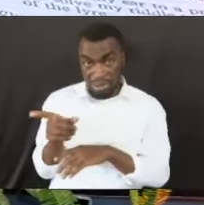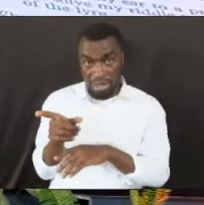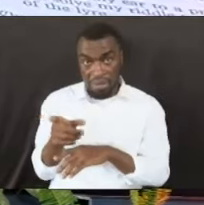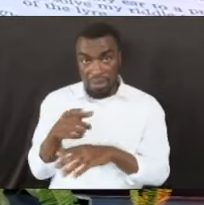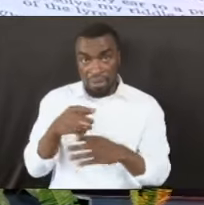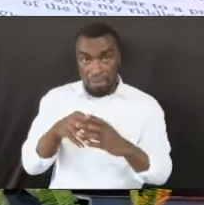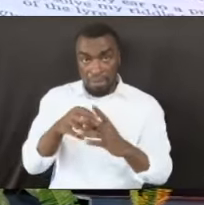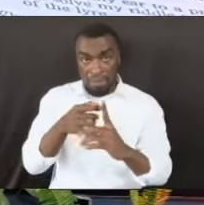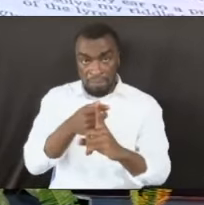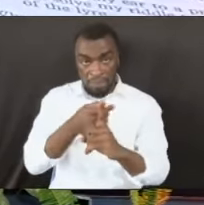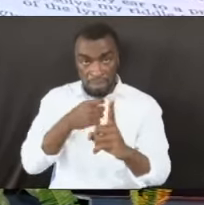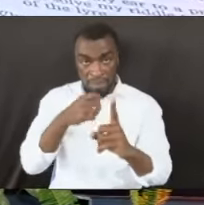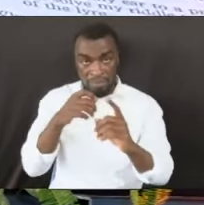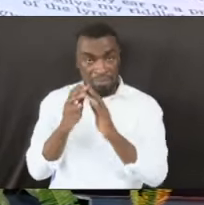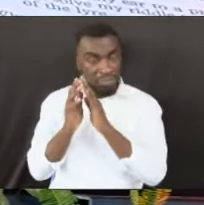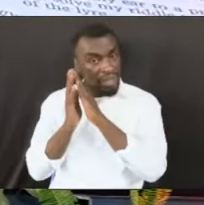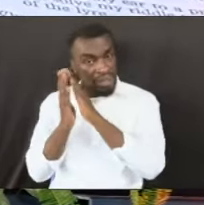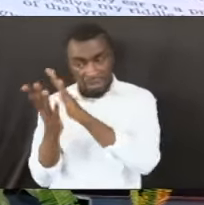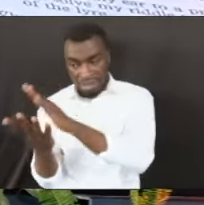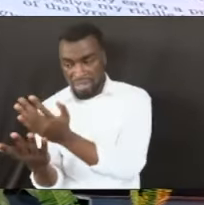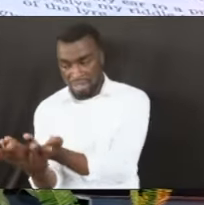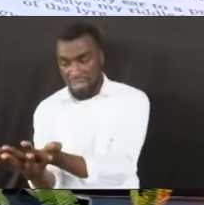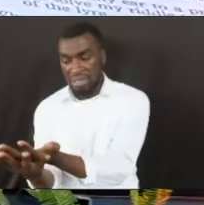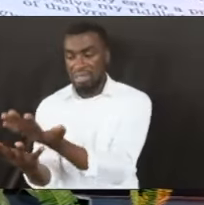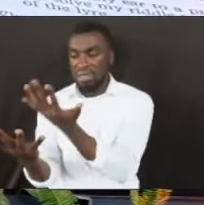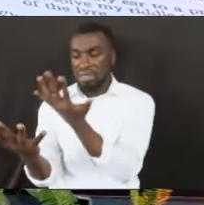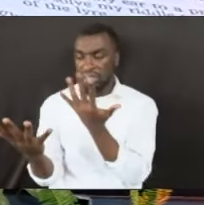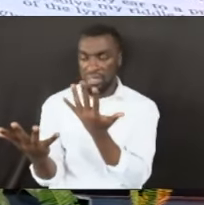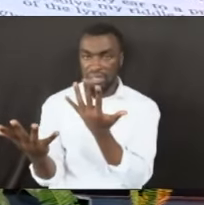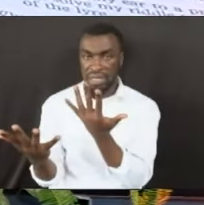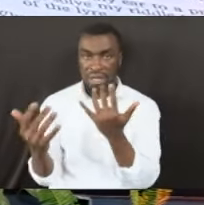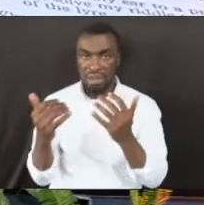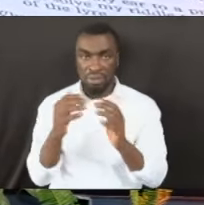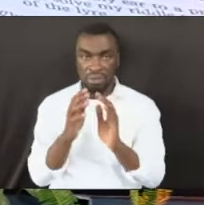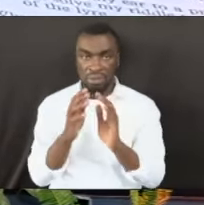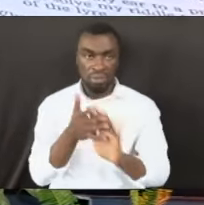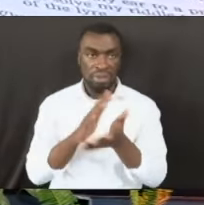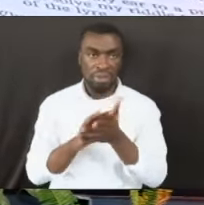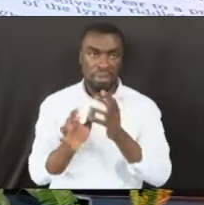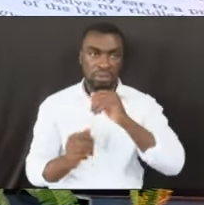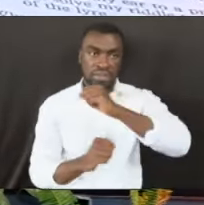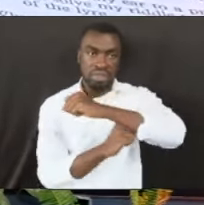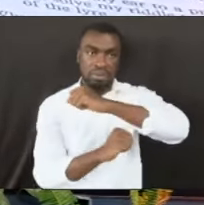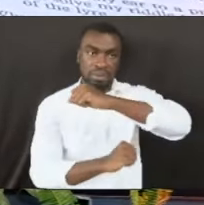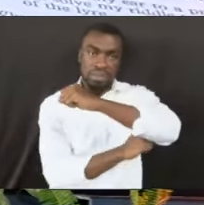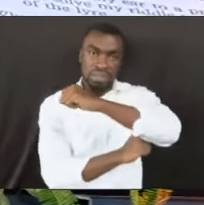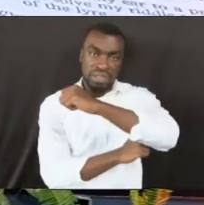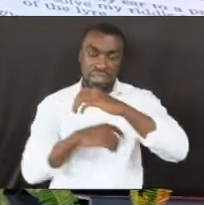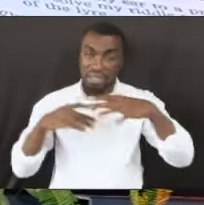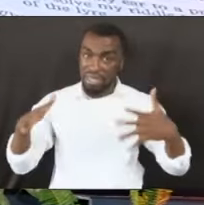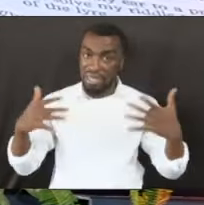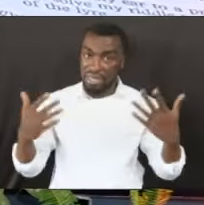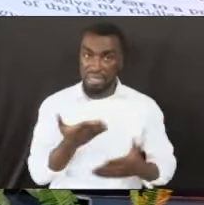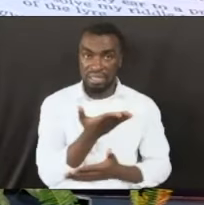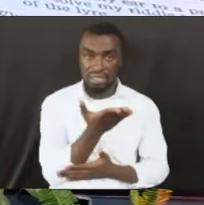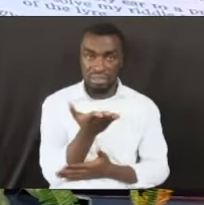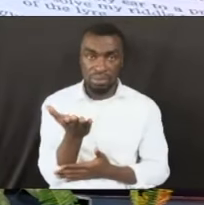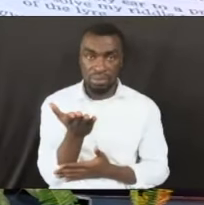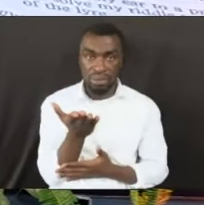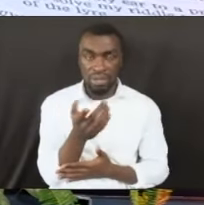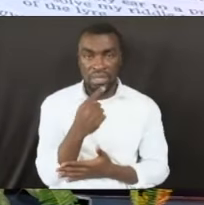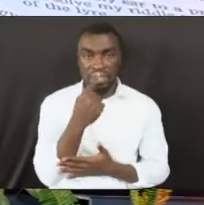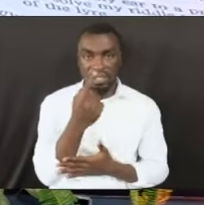but all the same, out of bed without support. That encouraged us. I told him, on